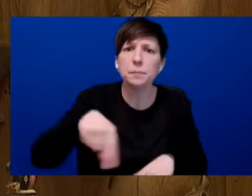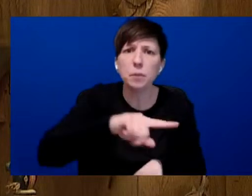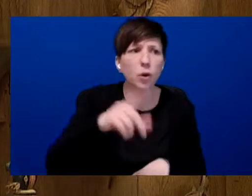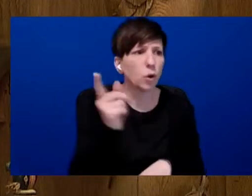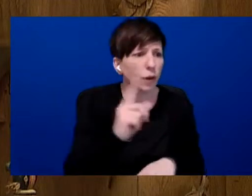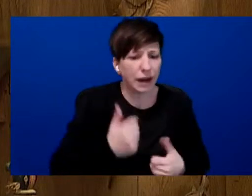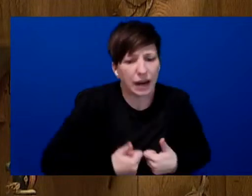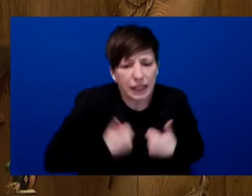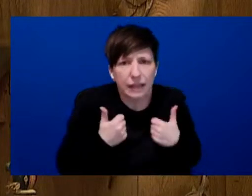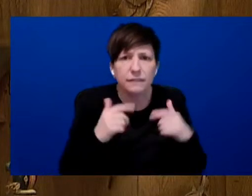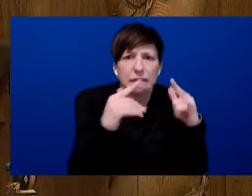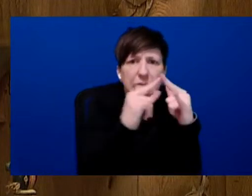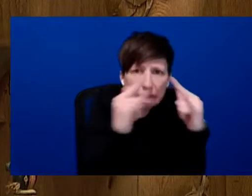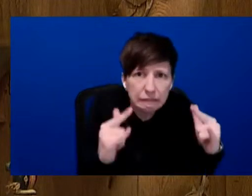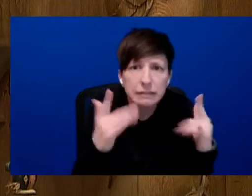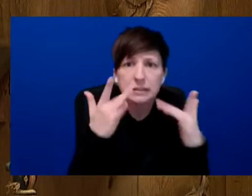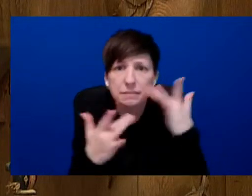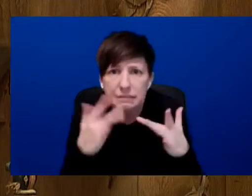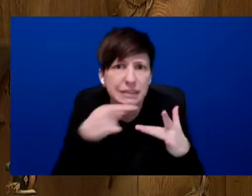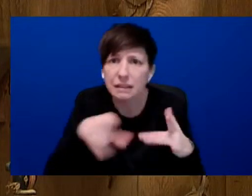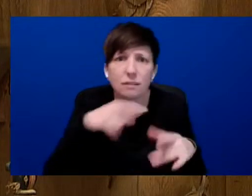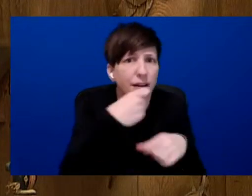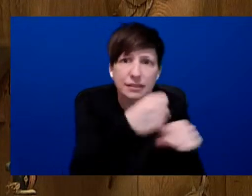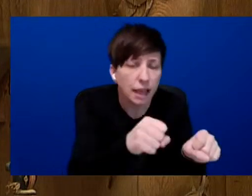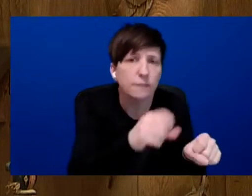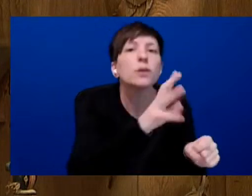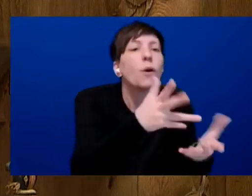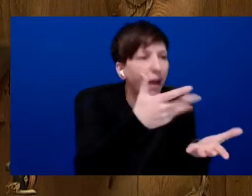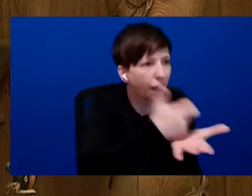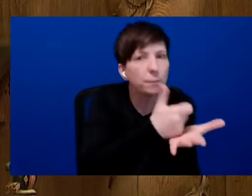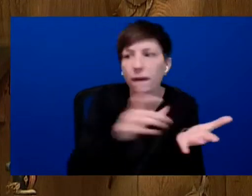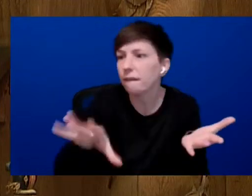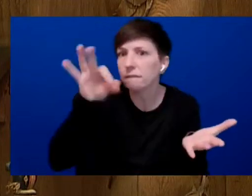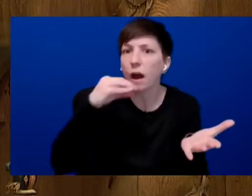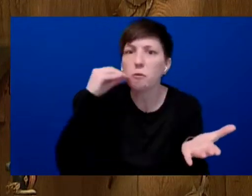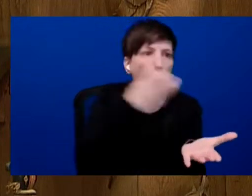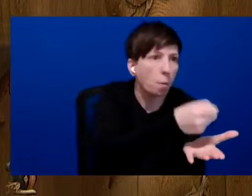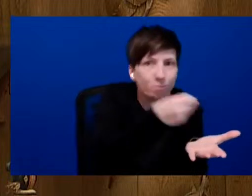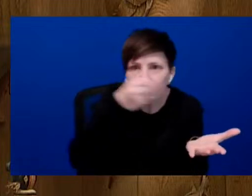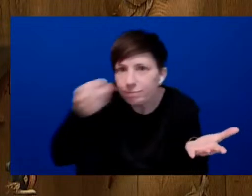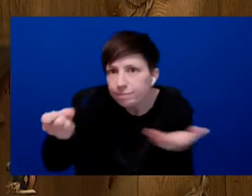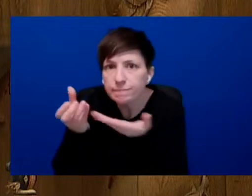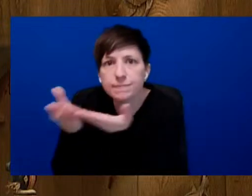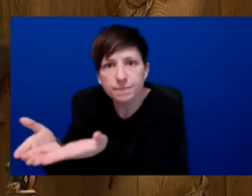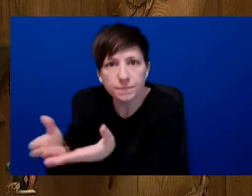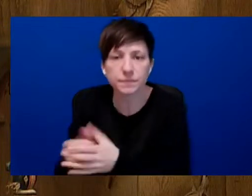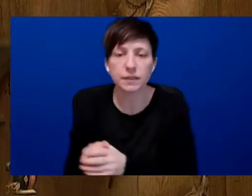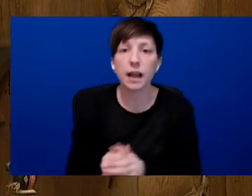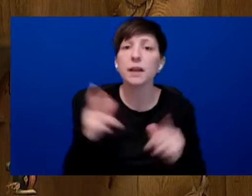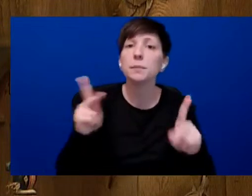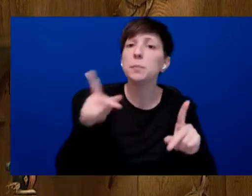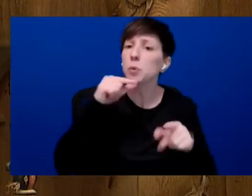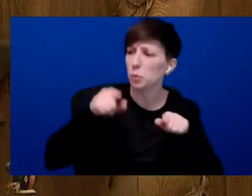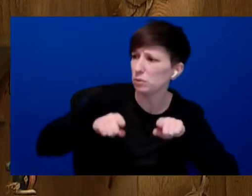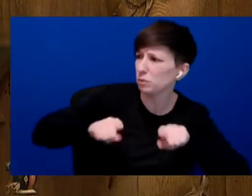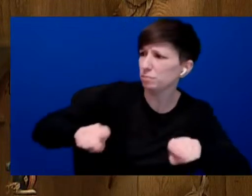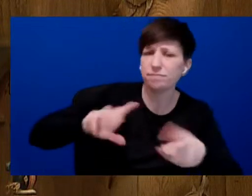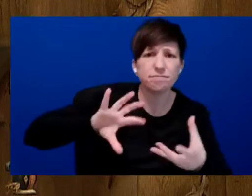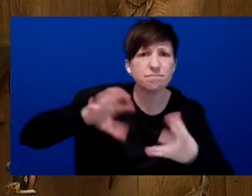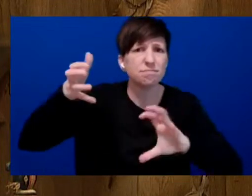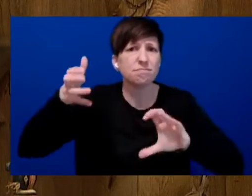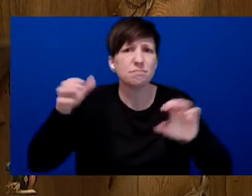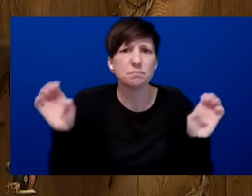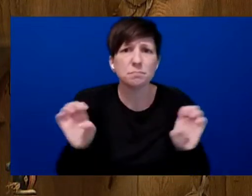into homes. It is helping people in crisis get compassionate care from others who know what they are going through. And